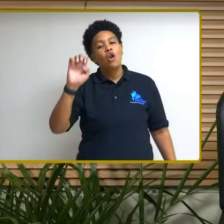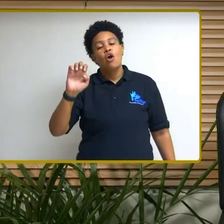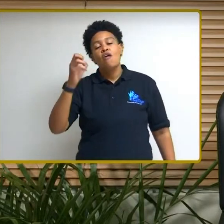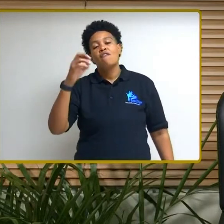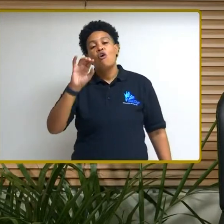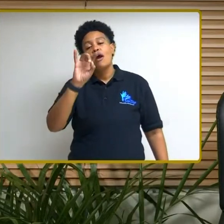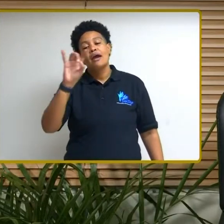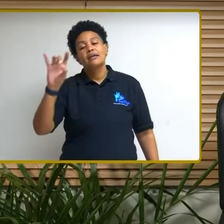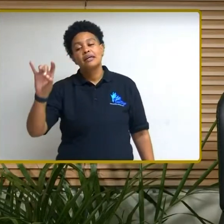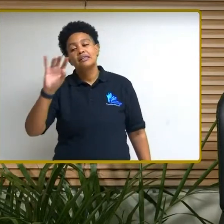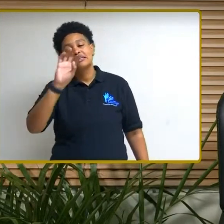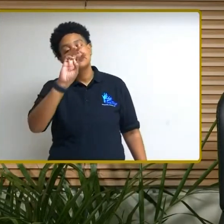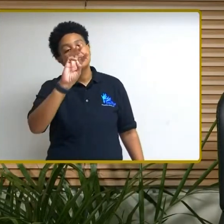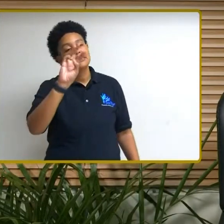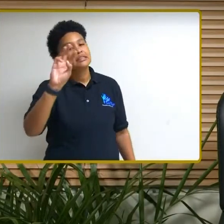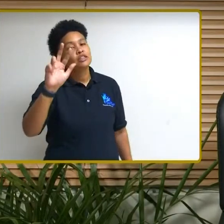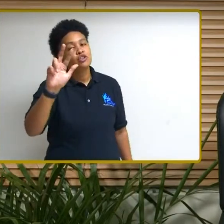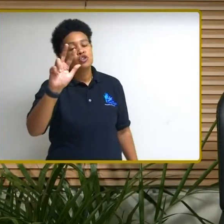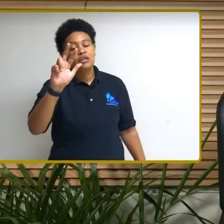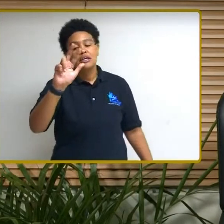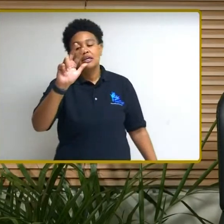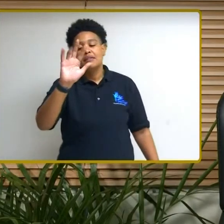888-1-LOVE or